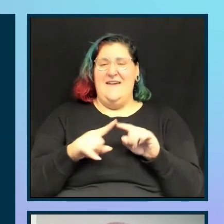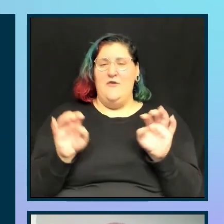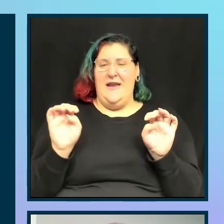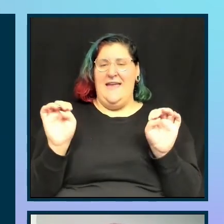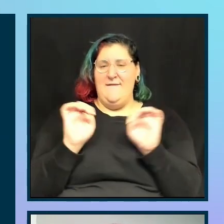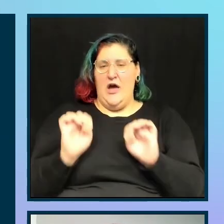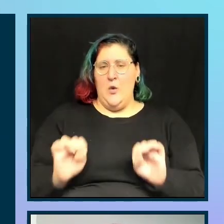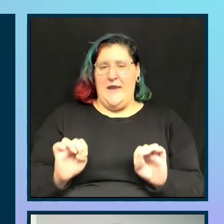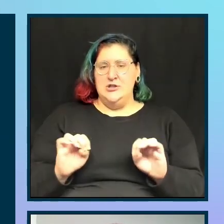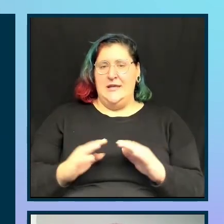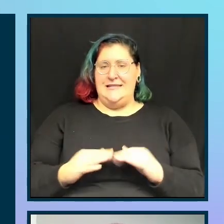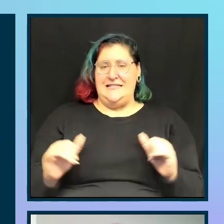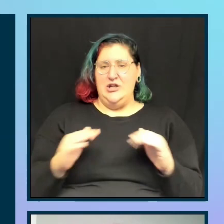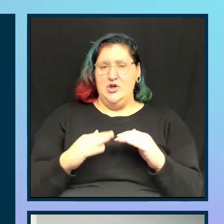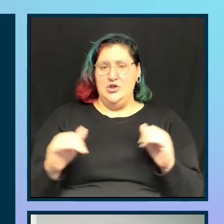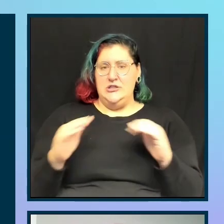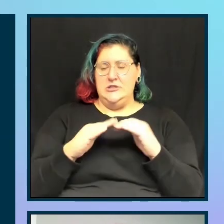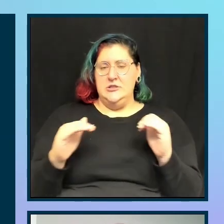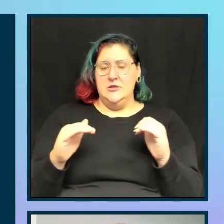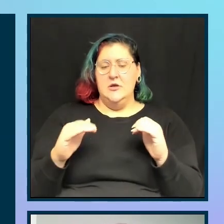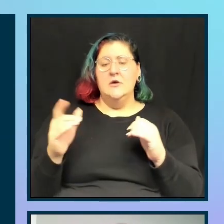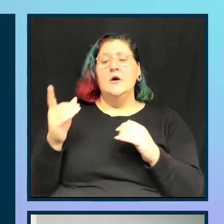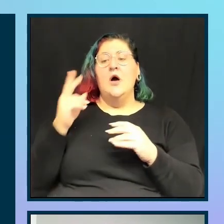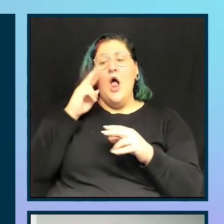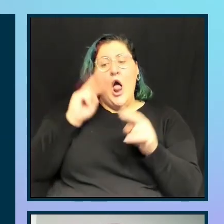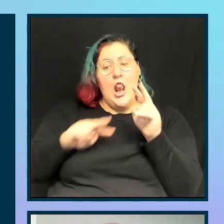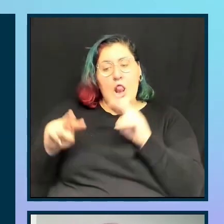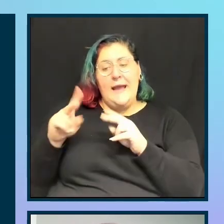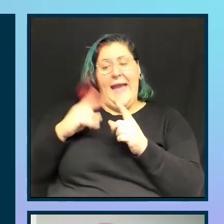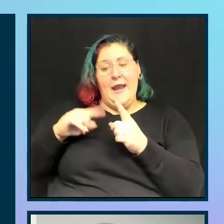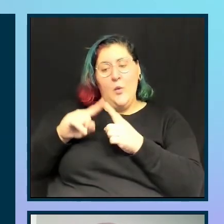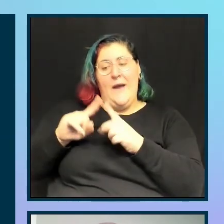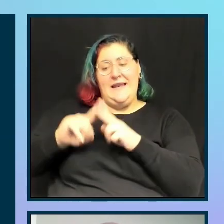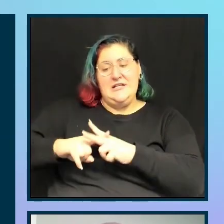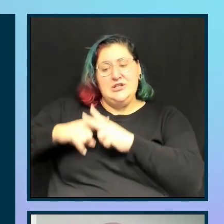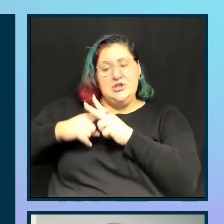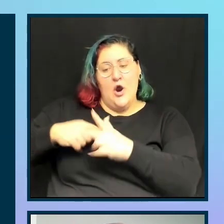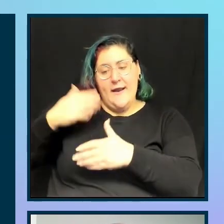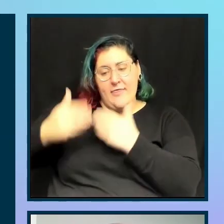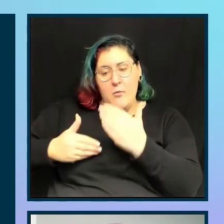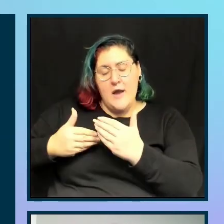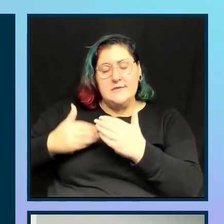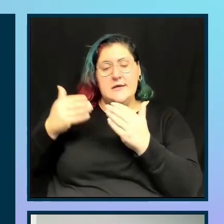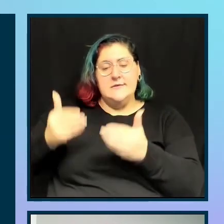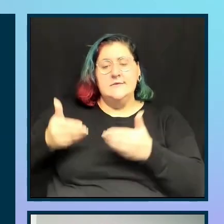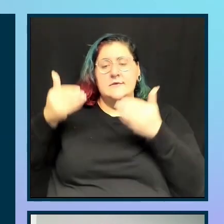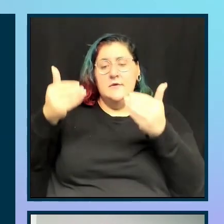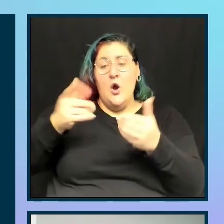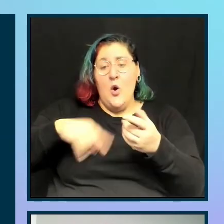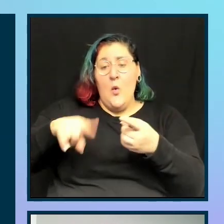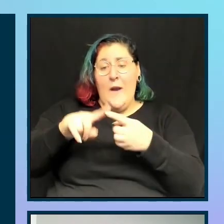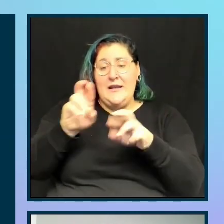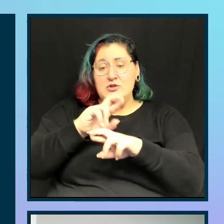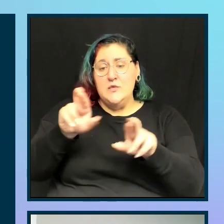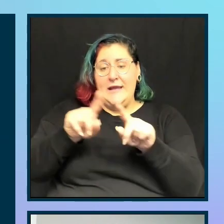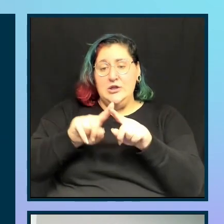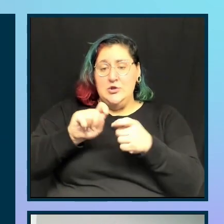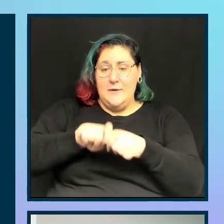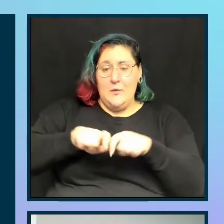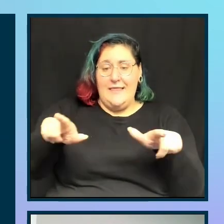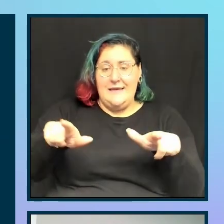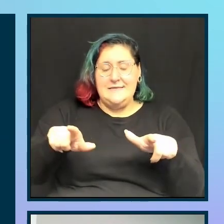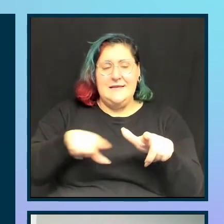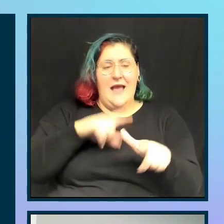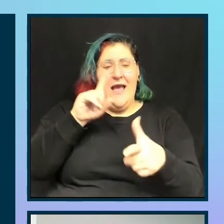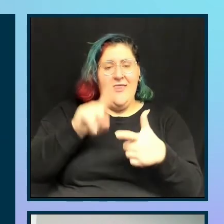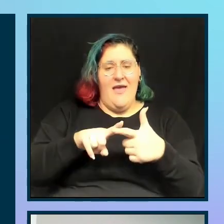you have to look at work that is in process. You have to look at products that are produced before they're ready for release. And you have to look at the end